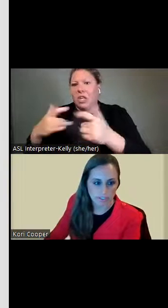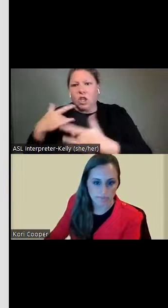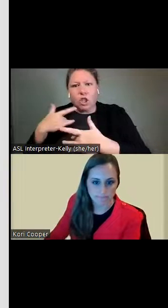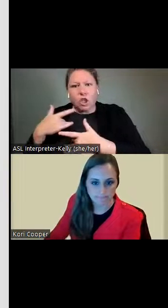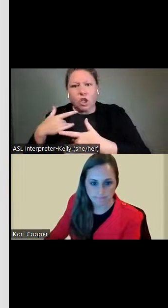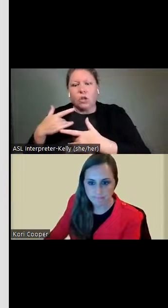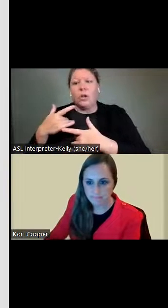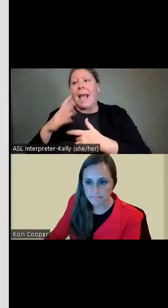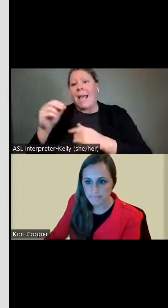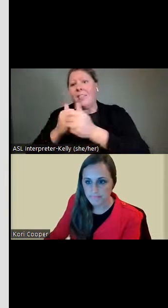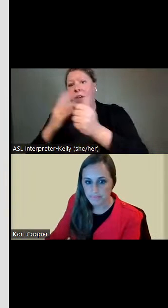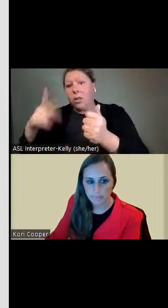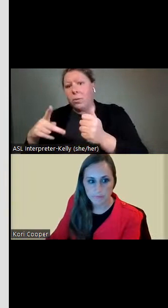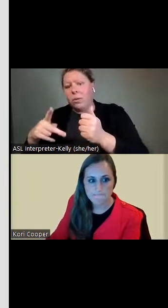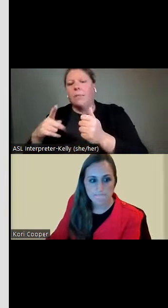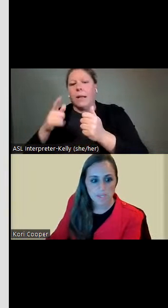or concern.